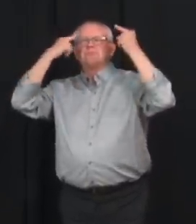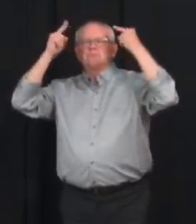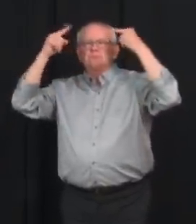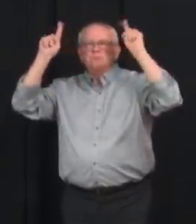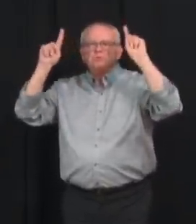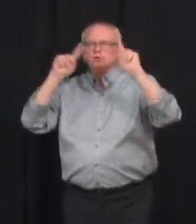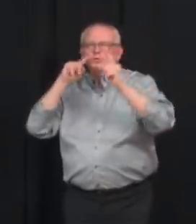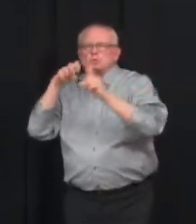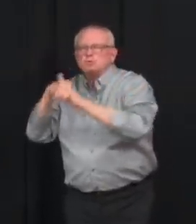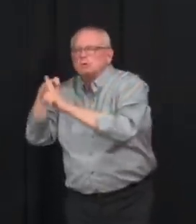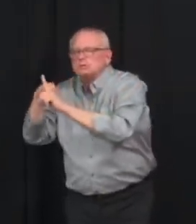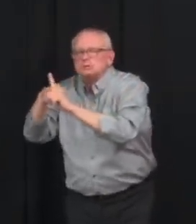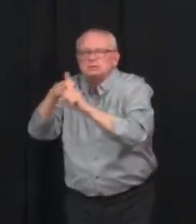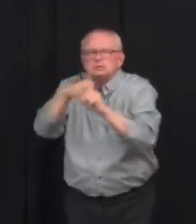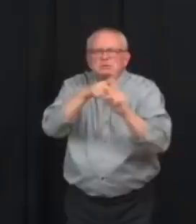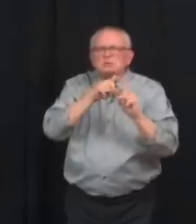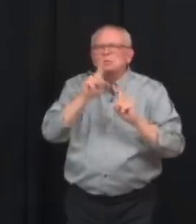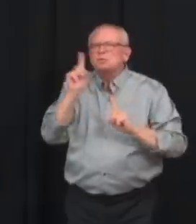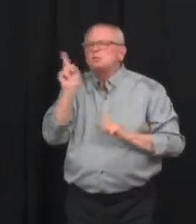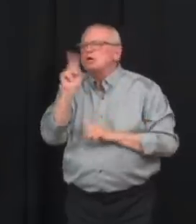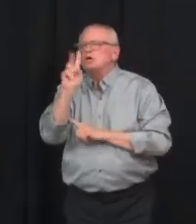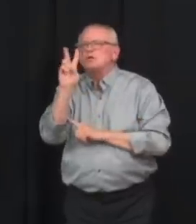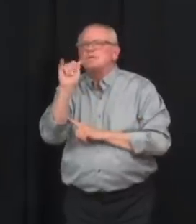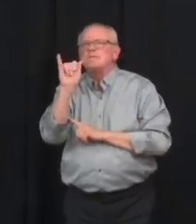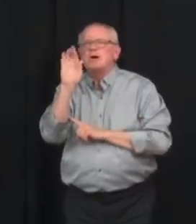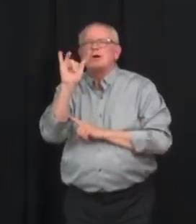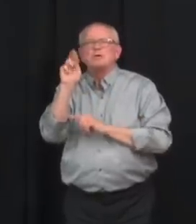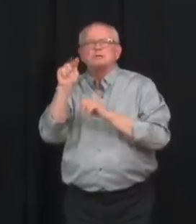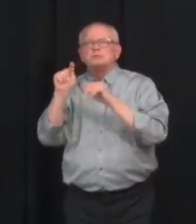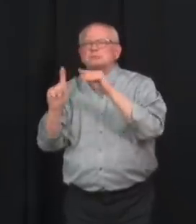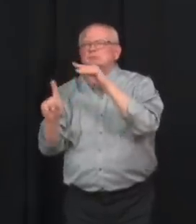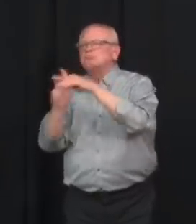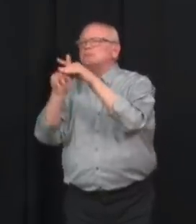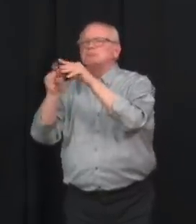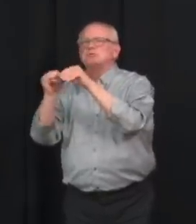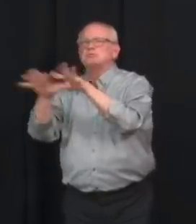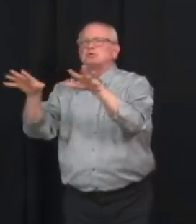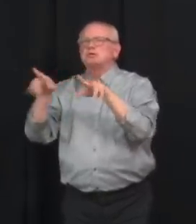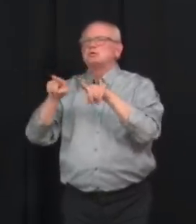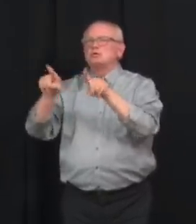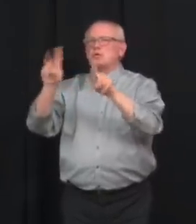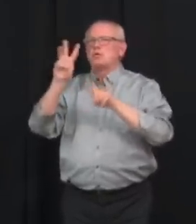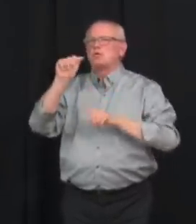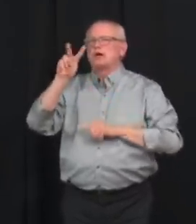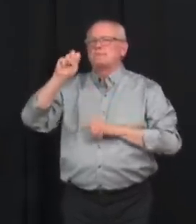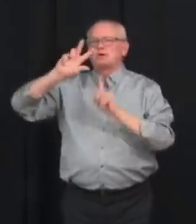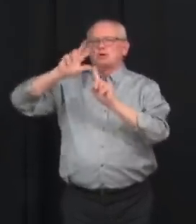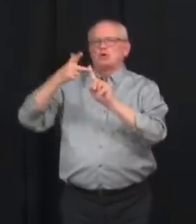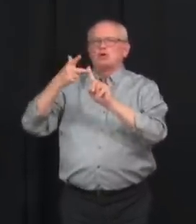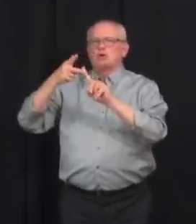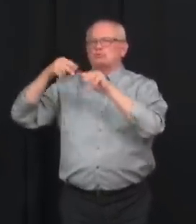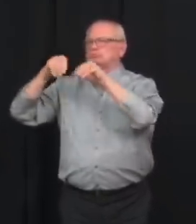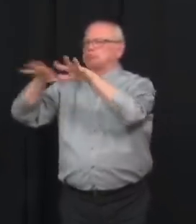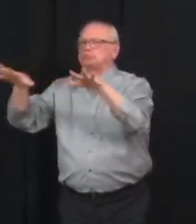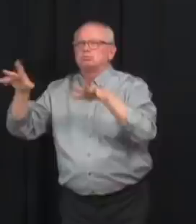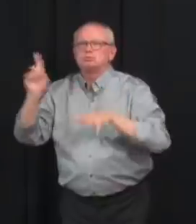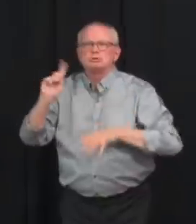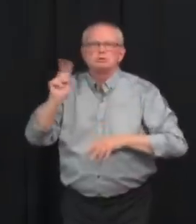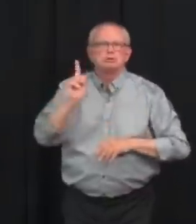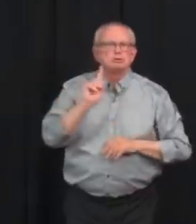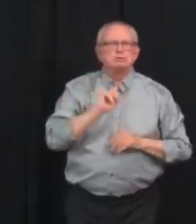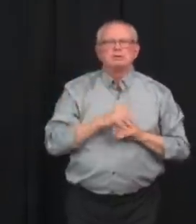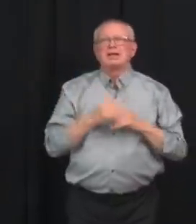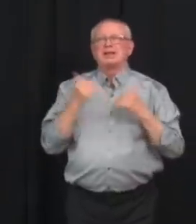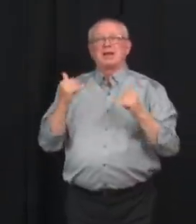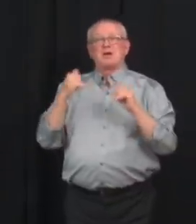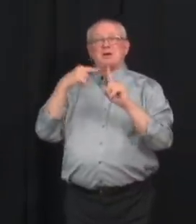in a representative sample during our third wave. However, with positive cases rapidly declining, we are now able to